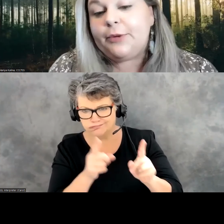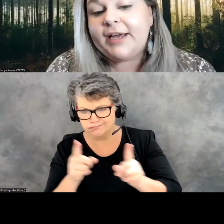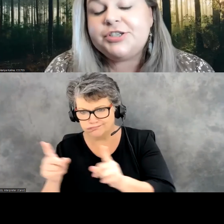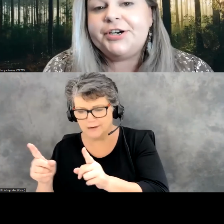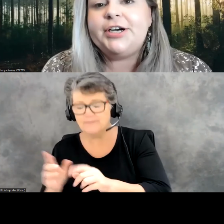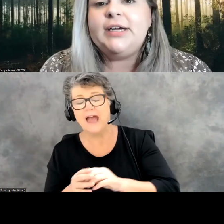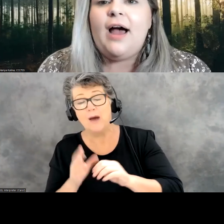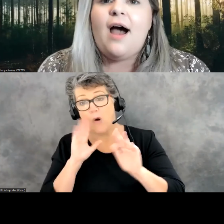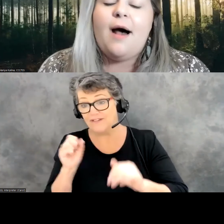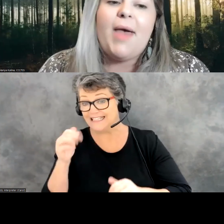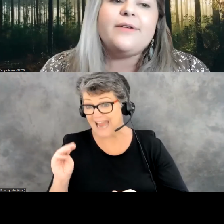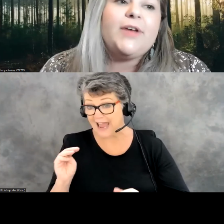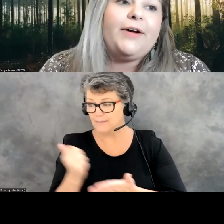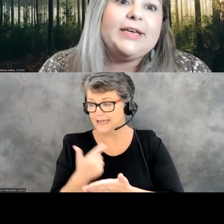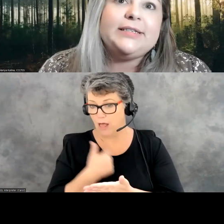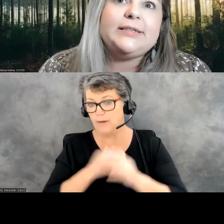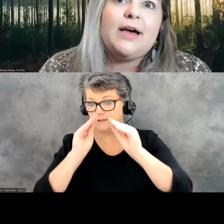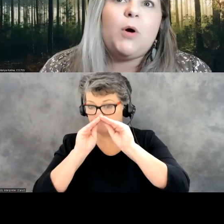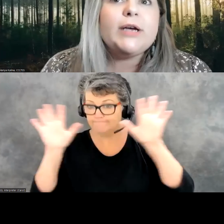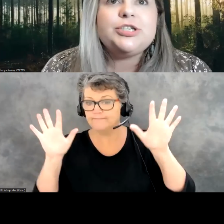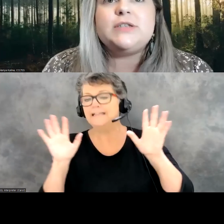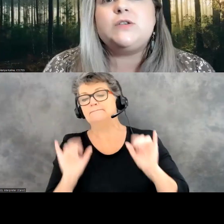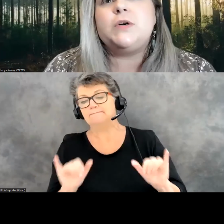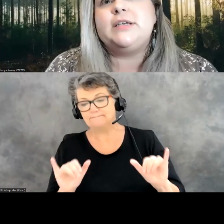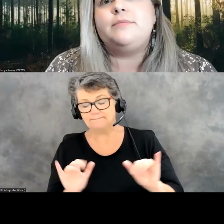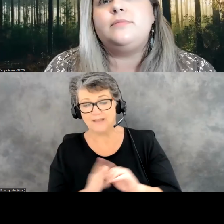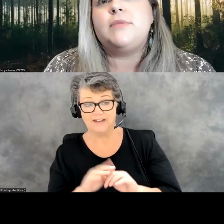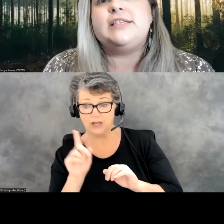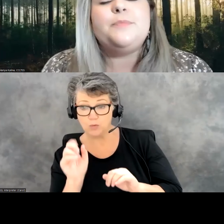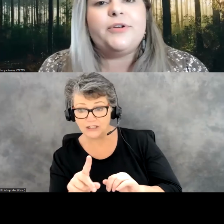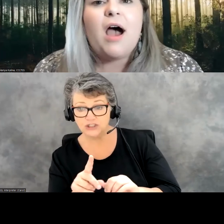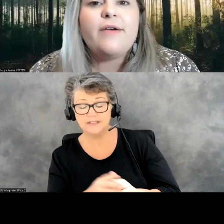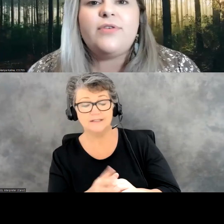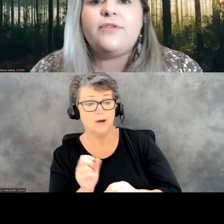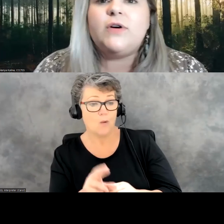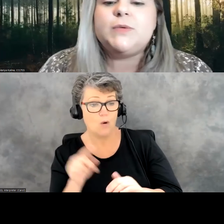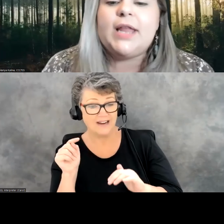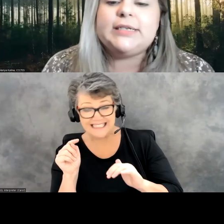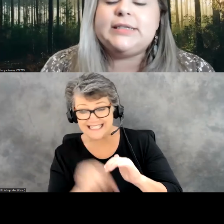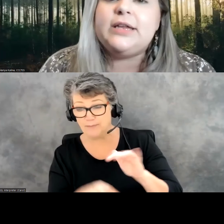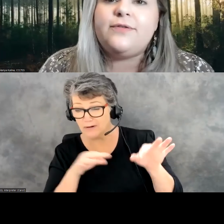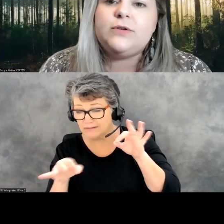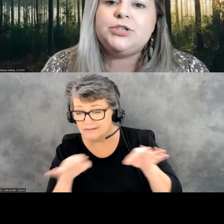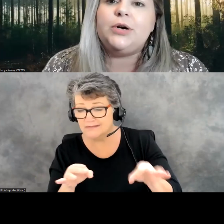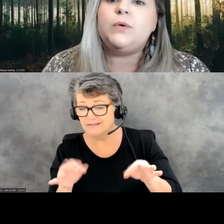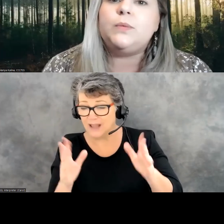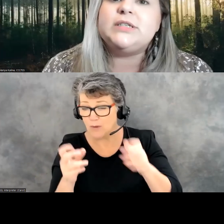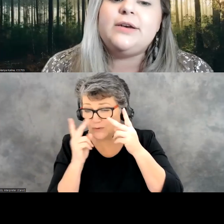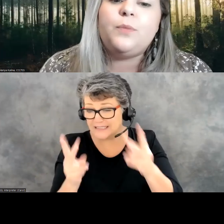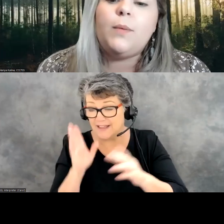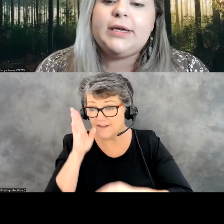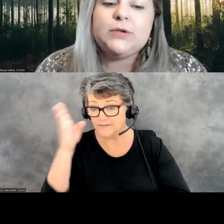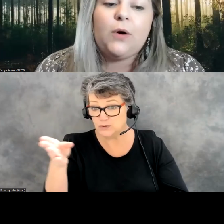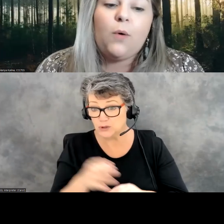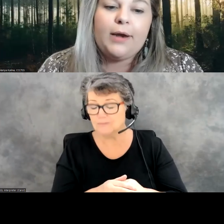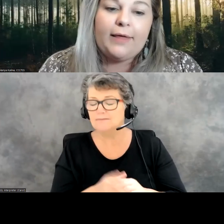a clearer picture. And if there is questions or a deeper dive that folks would like to see in the future, we'll